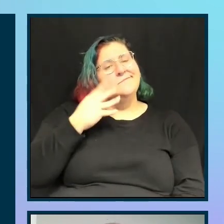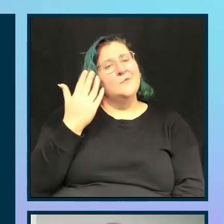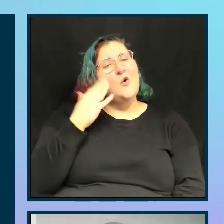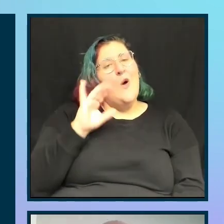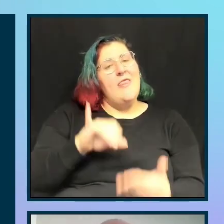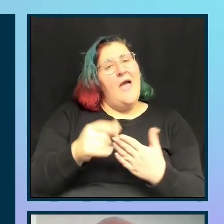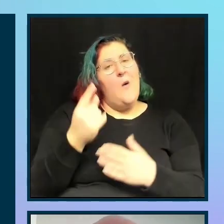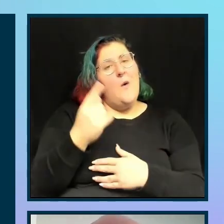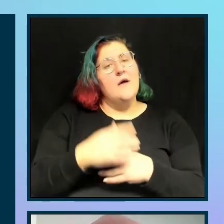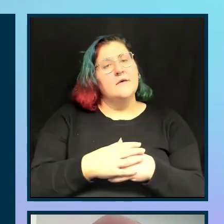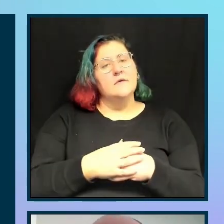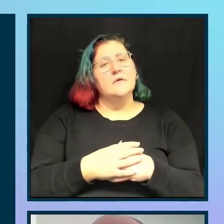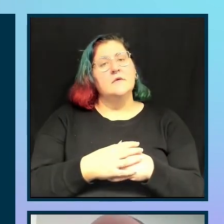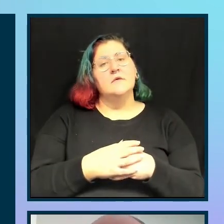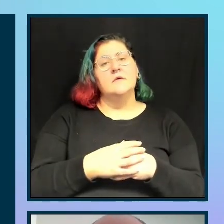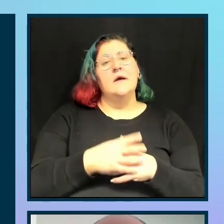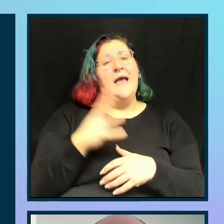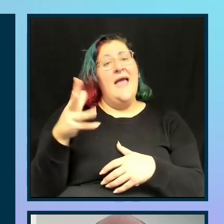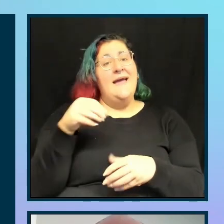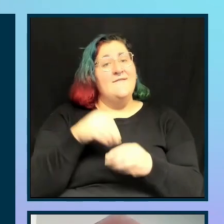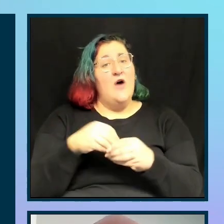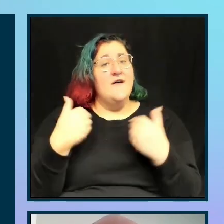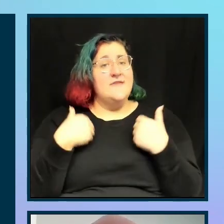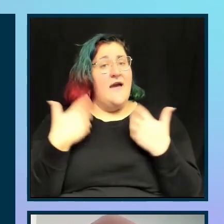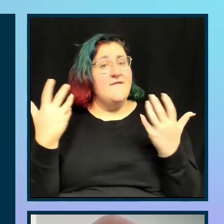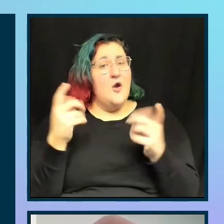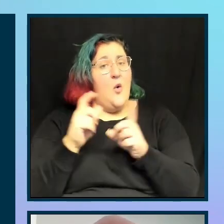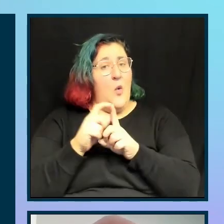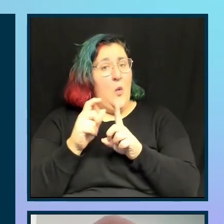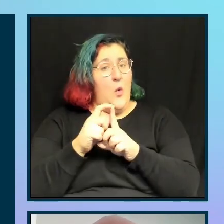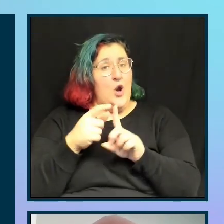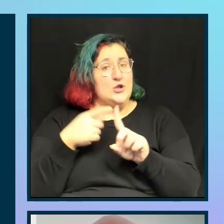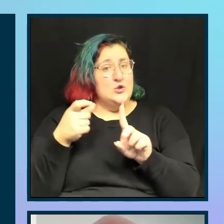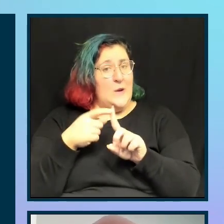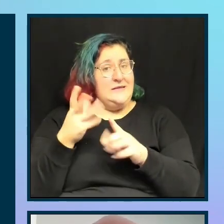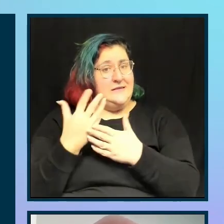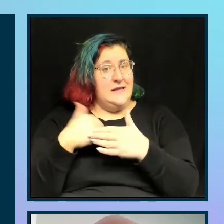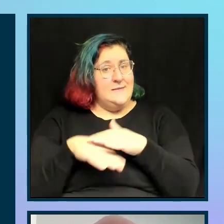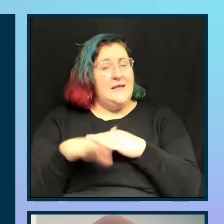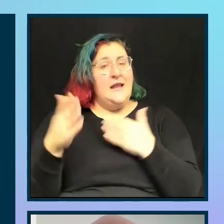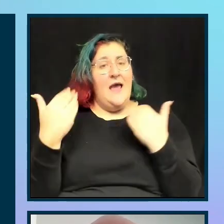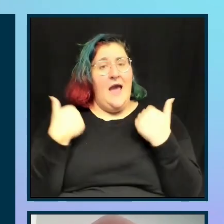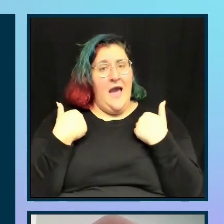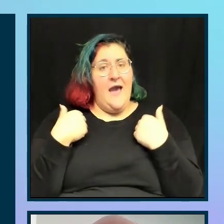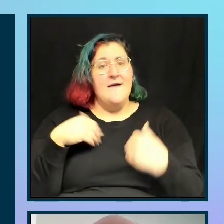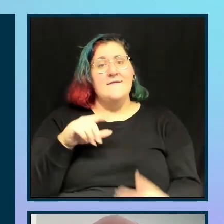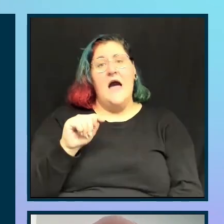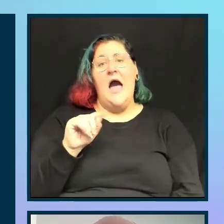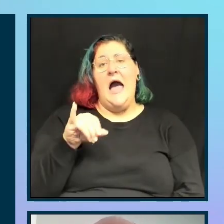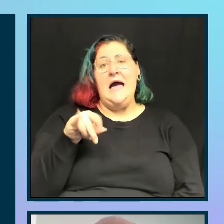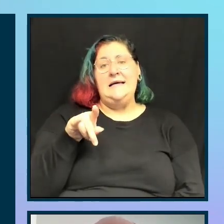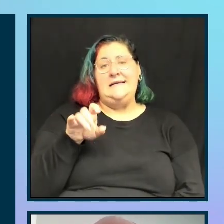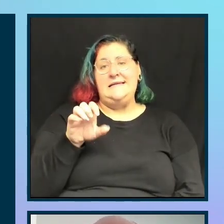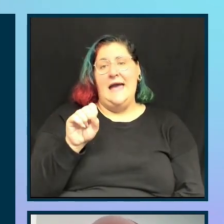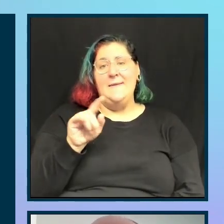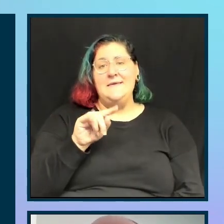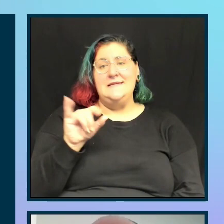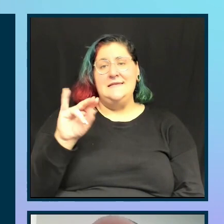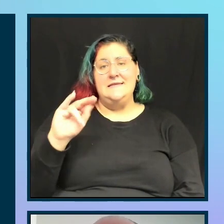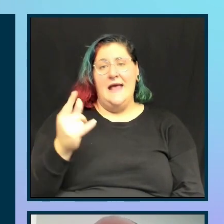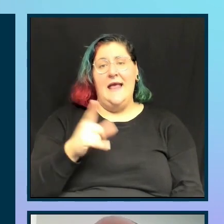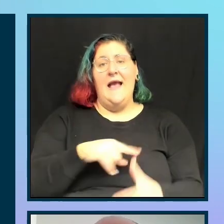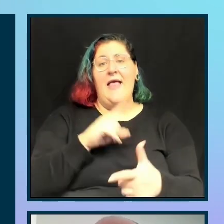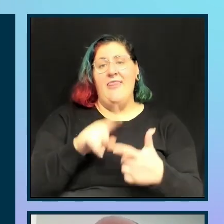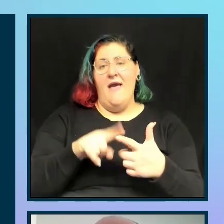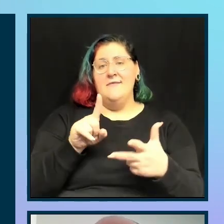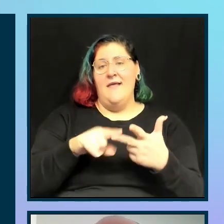prepress workflow involves having some word source that comes in, and you have typesetting, and then you have a delivery piece. So there are certain key